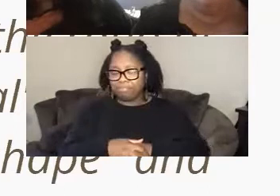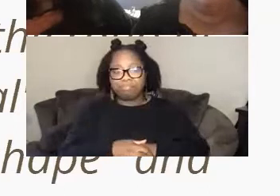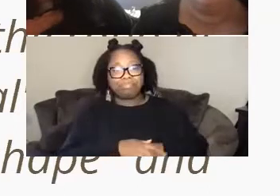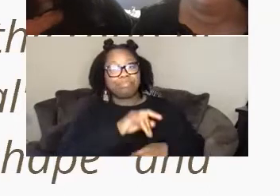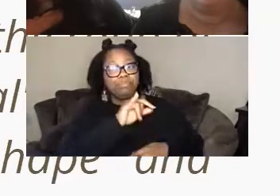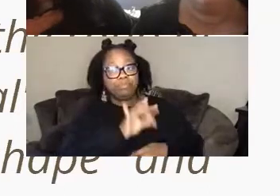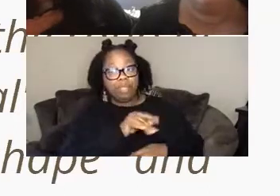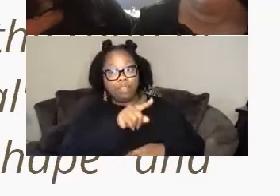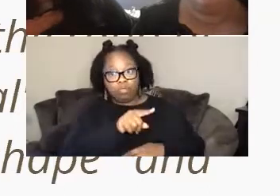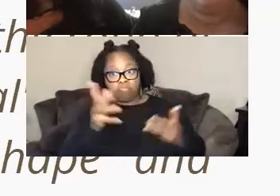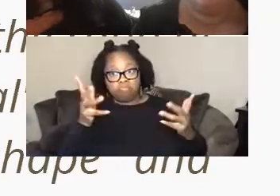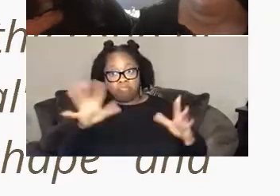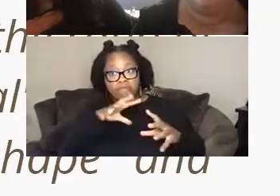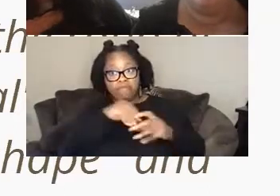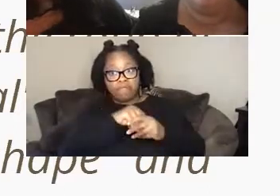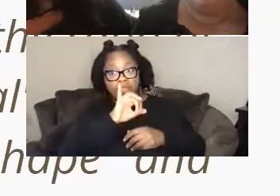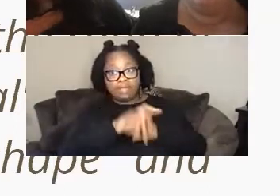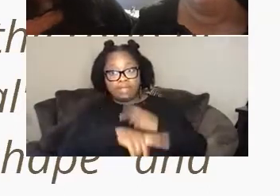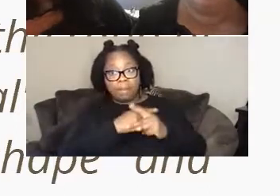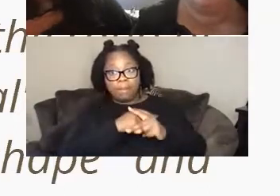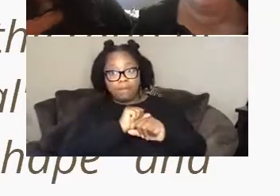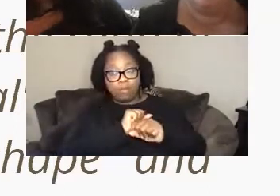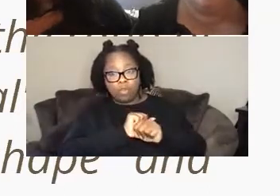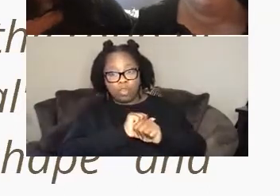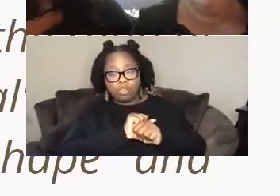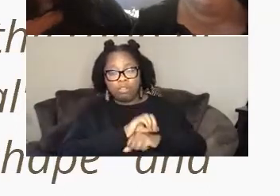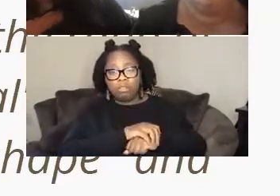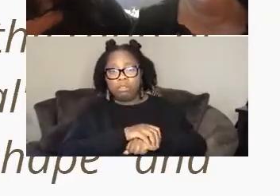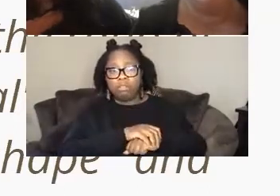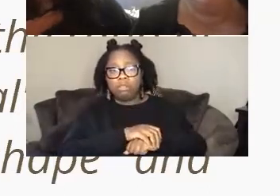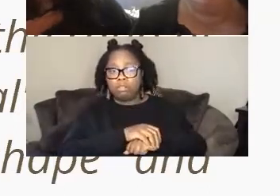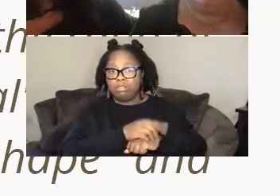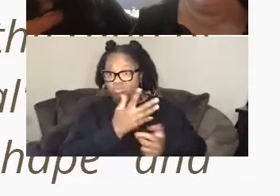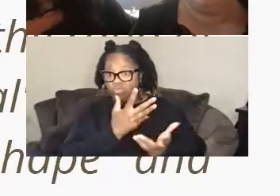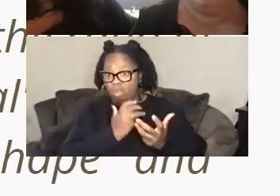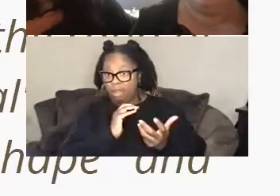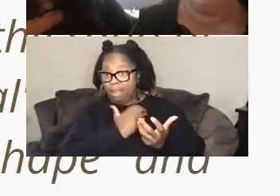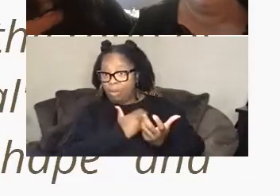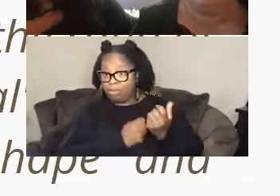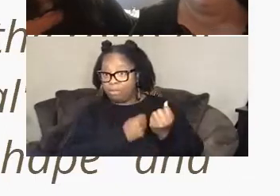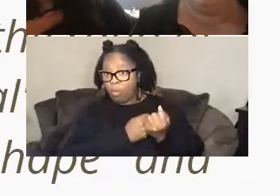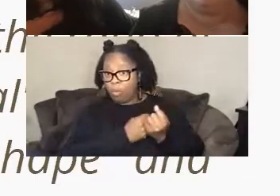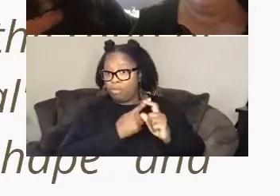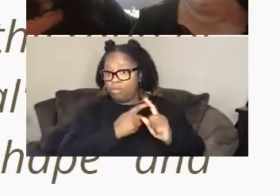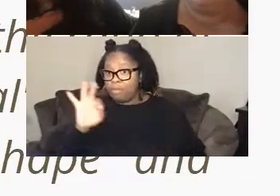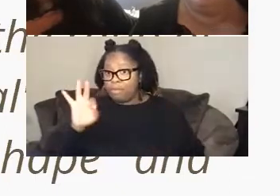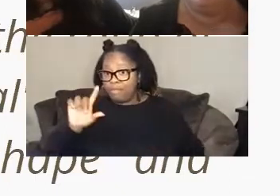you are doing this type of work and, want FLAIR's support or